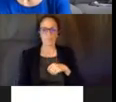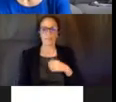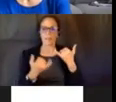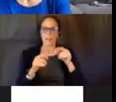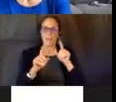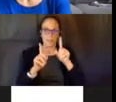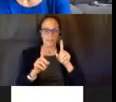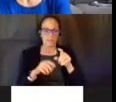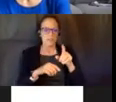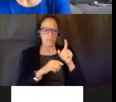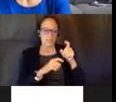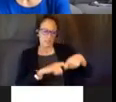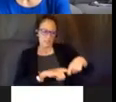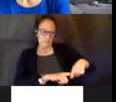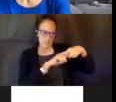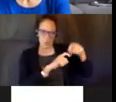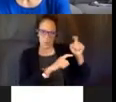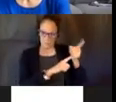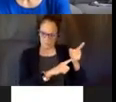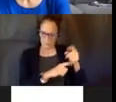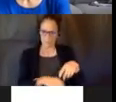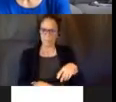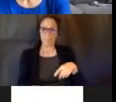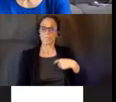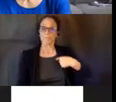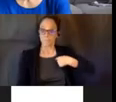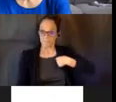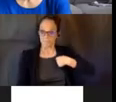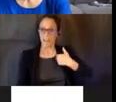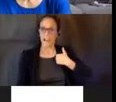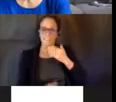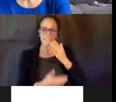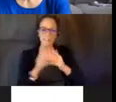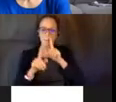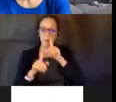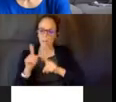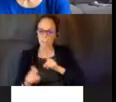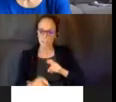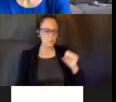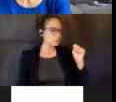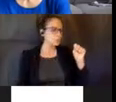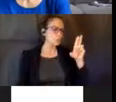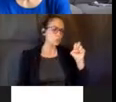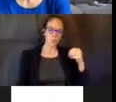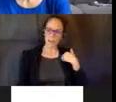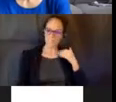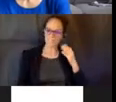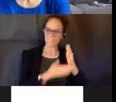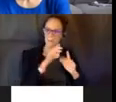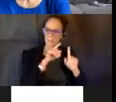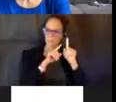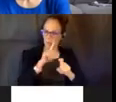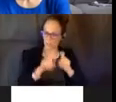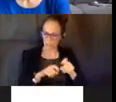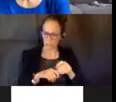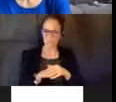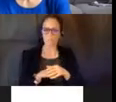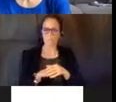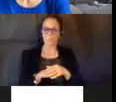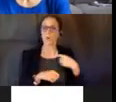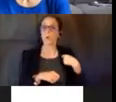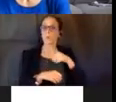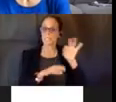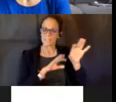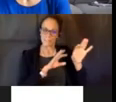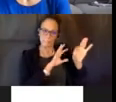are going to be asking some of our own questions and also some questions that we get from the audience so that we